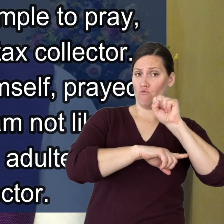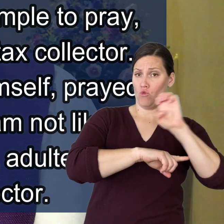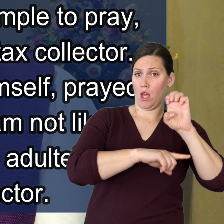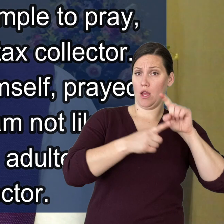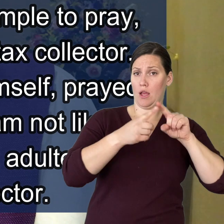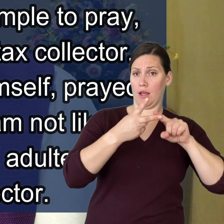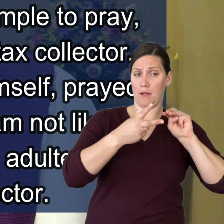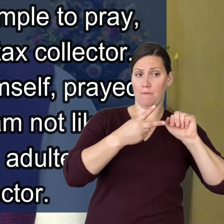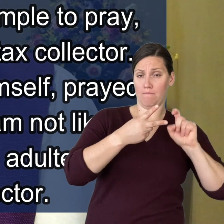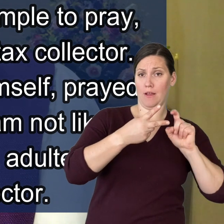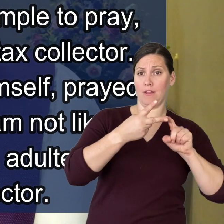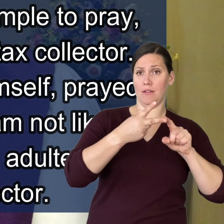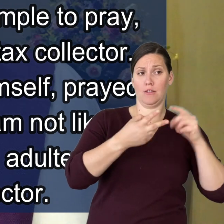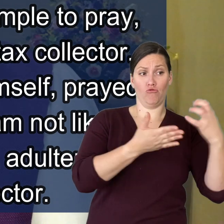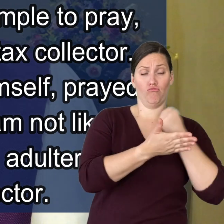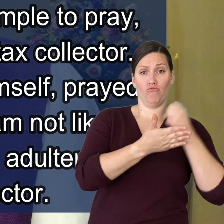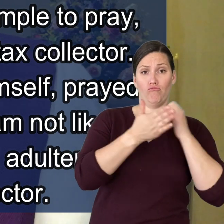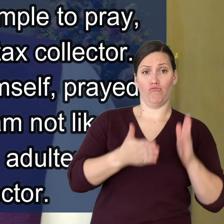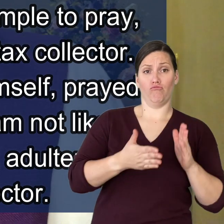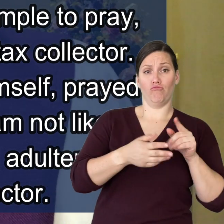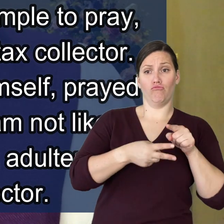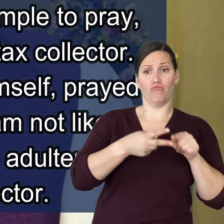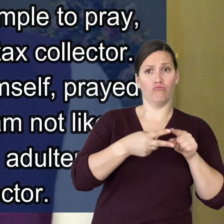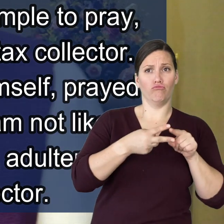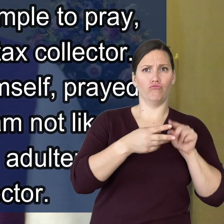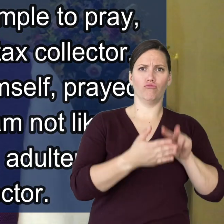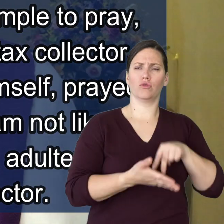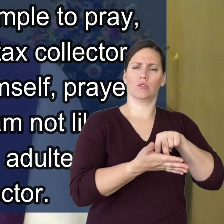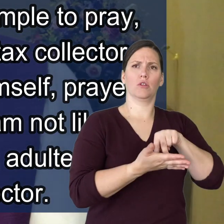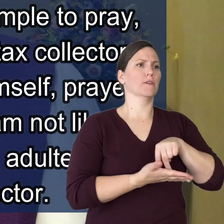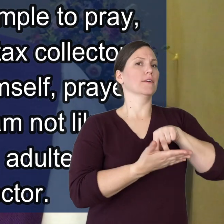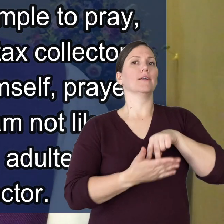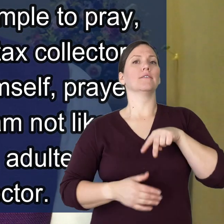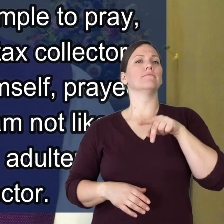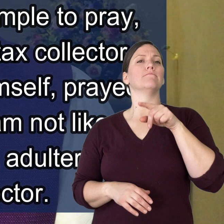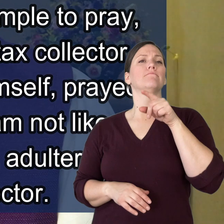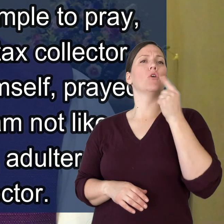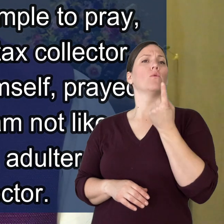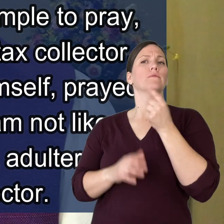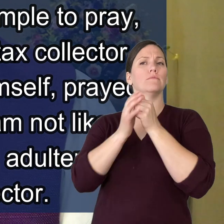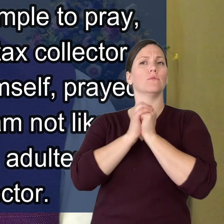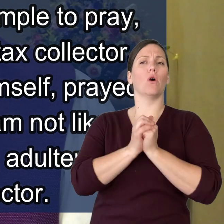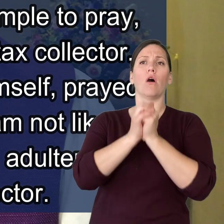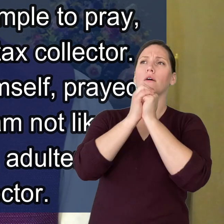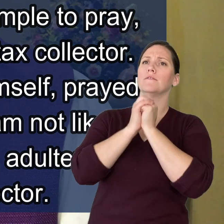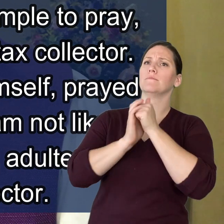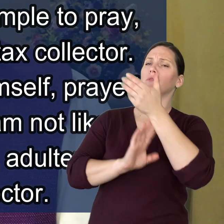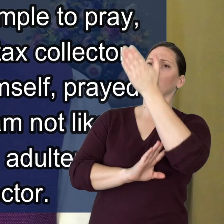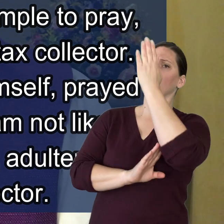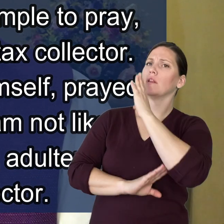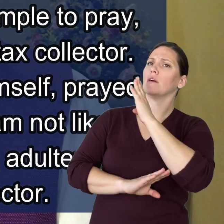tax collector. The Pharisee, standing by himself, prayed thus,